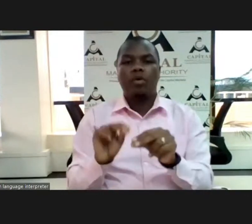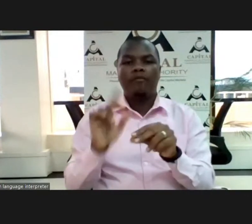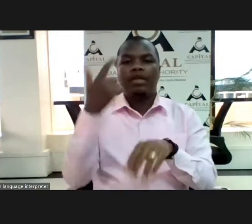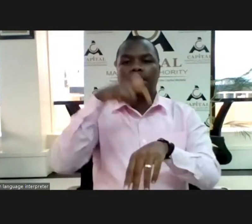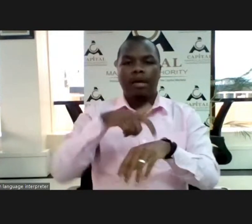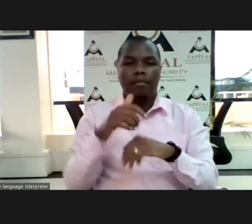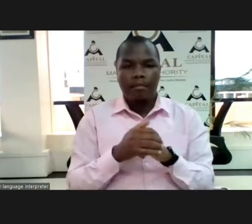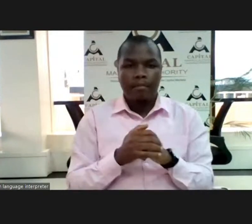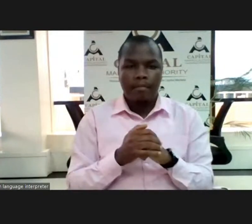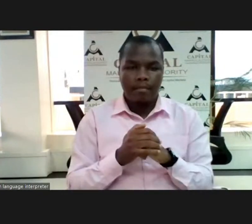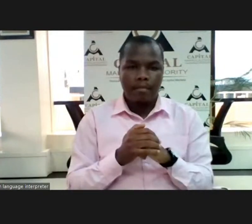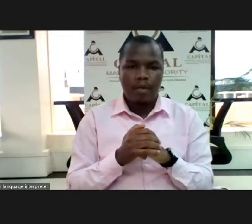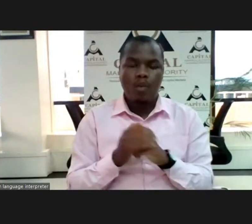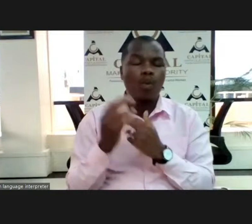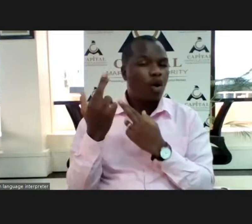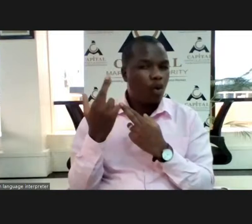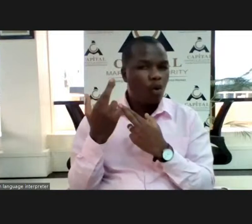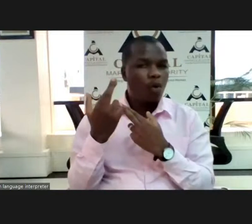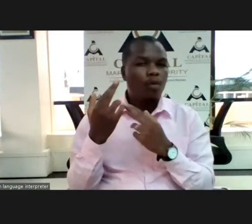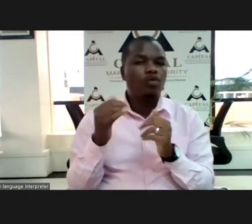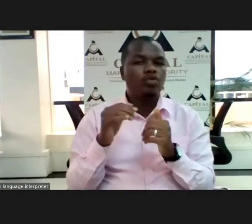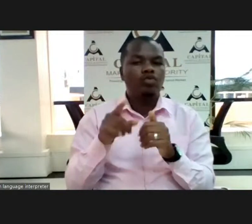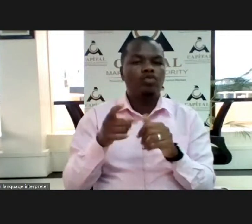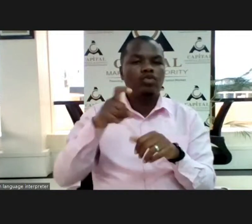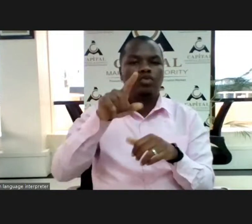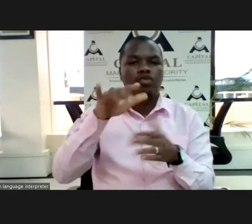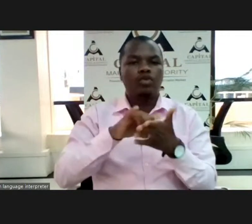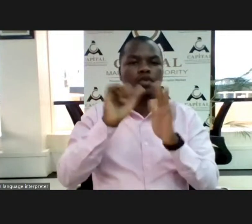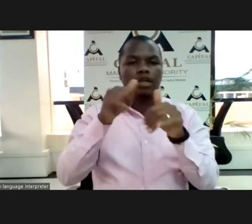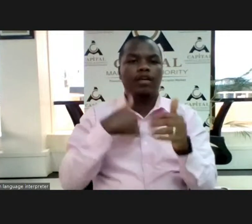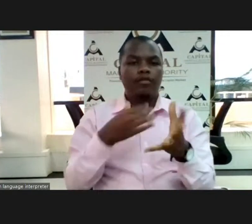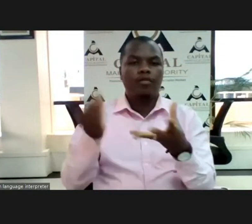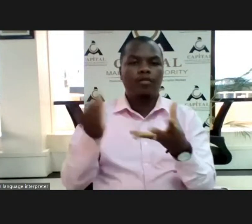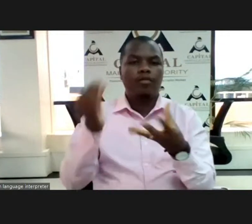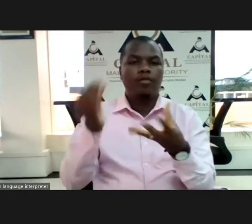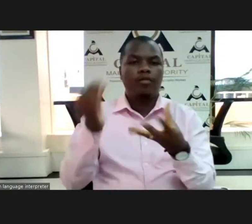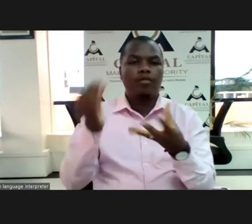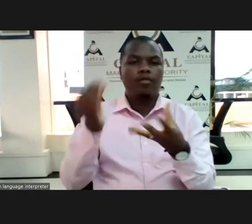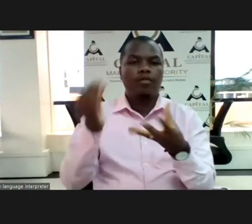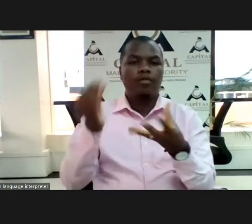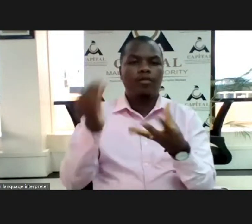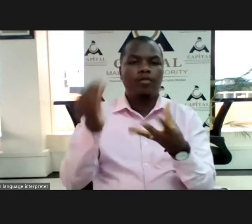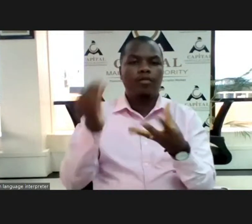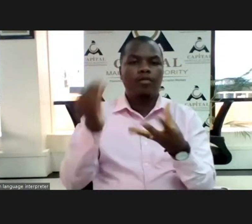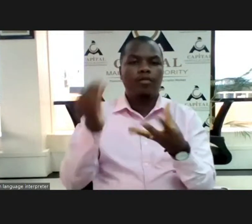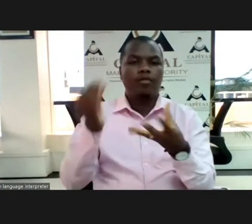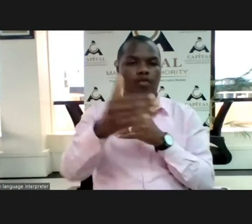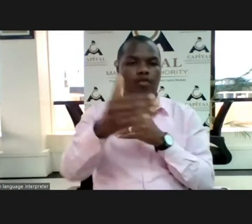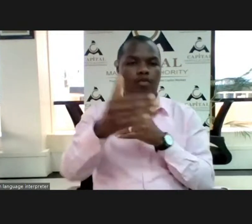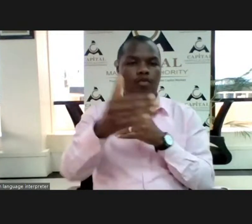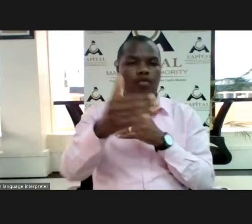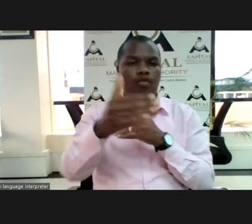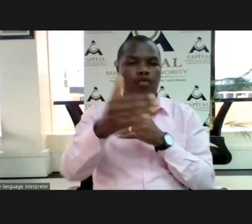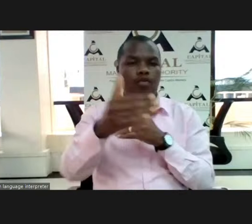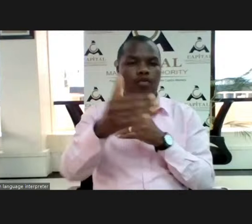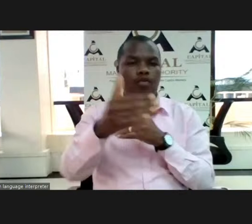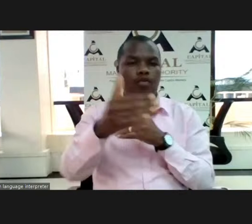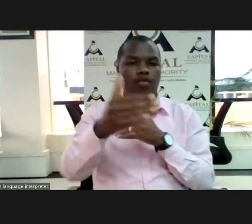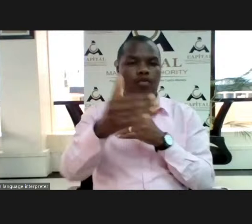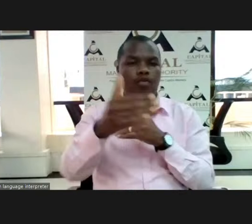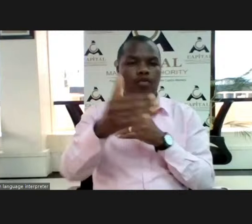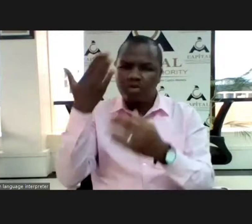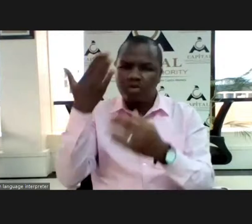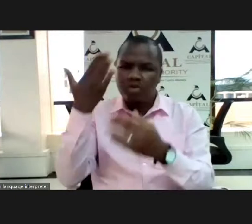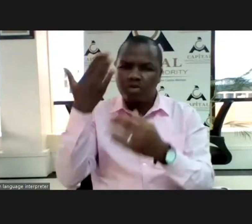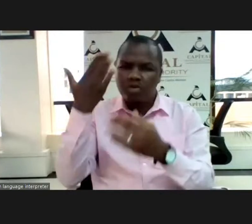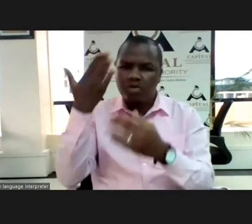time. We hope to increase this so that at least we can have more people now participating going forward. Has this forum enhanced your awareness on